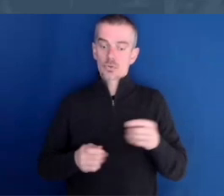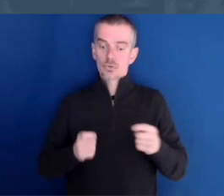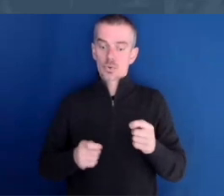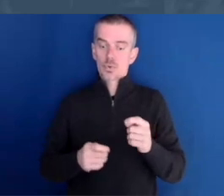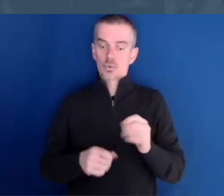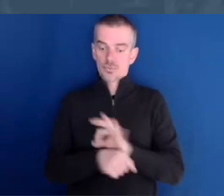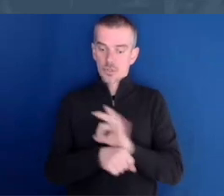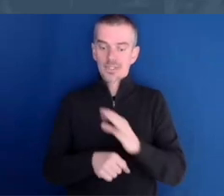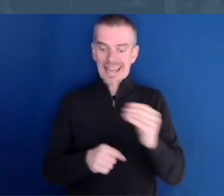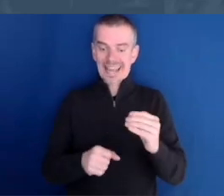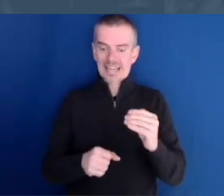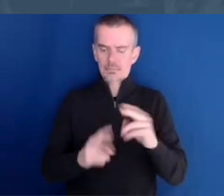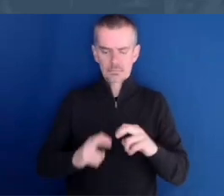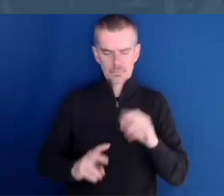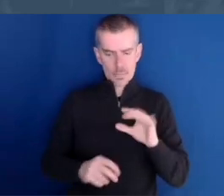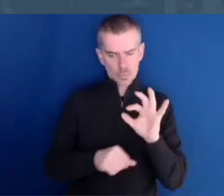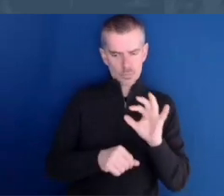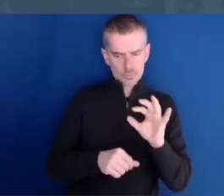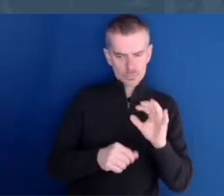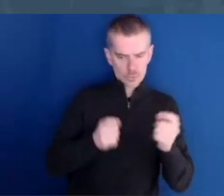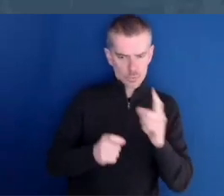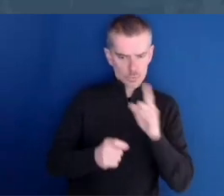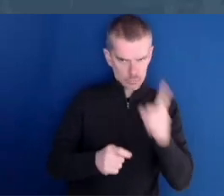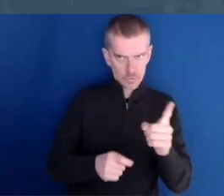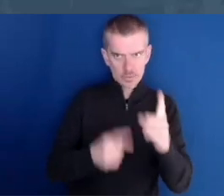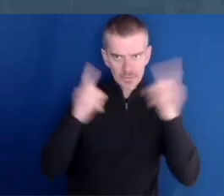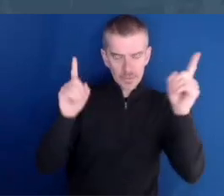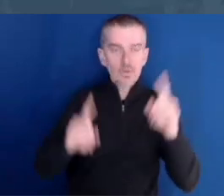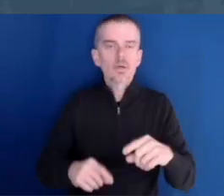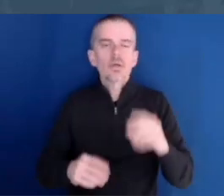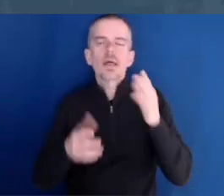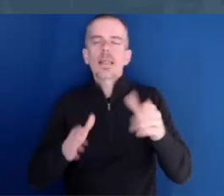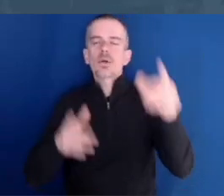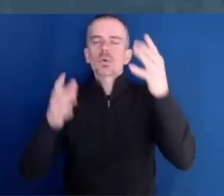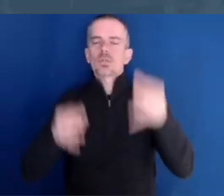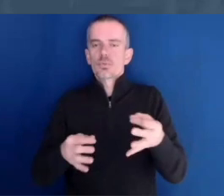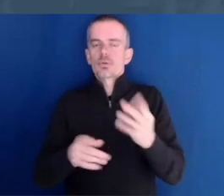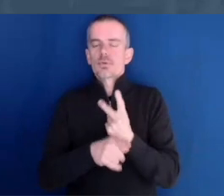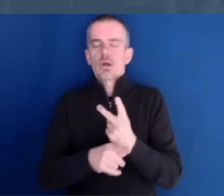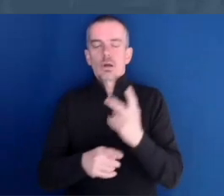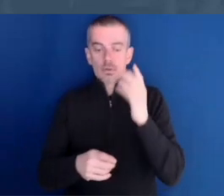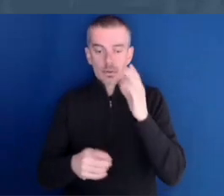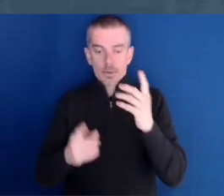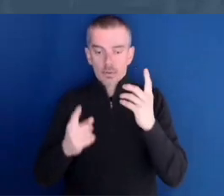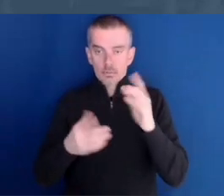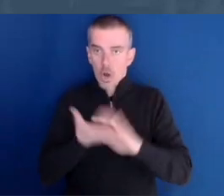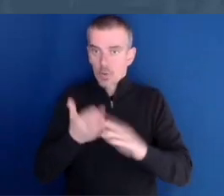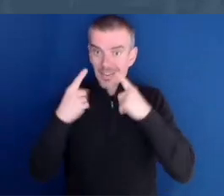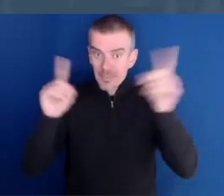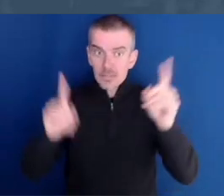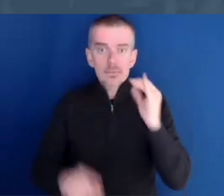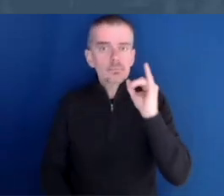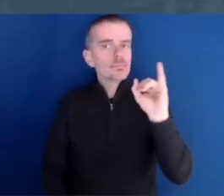functioning and whether or not they're effective, right? And so it's going to allow you to determine whether they're operating effectively, and if they're